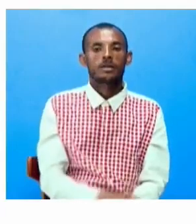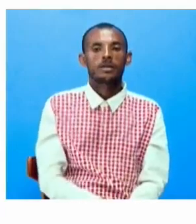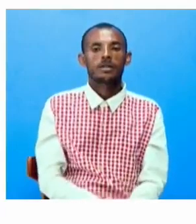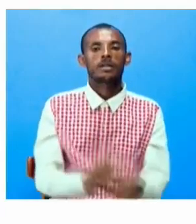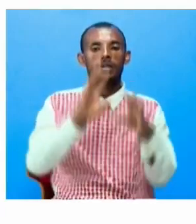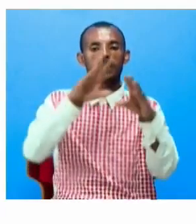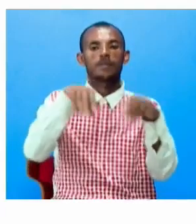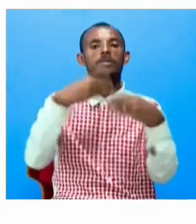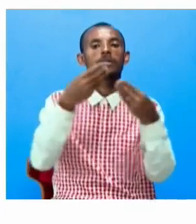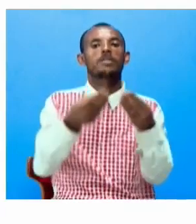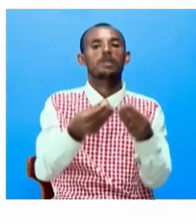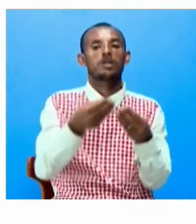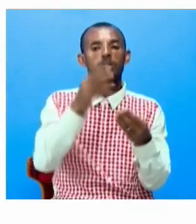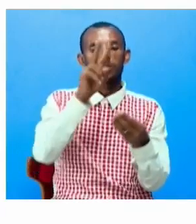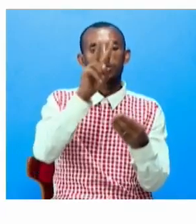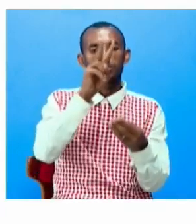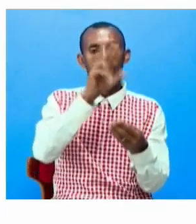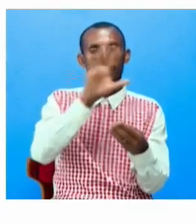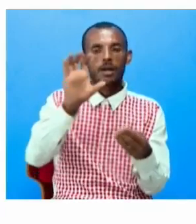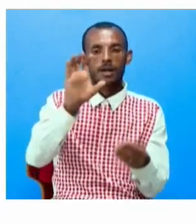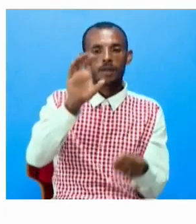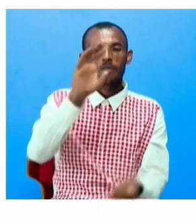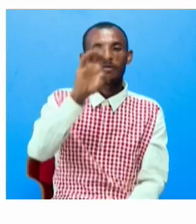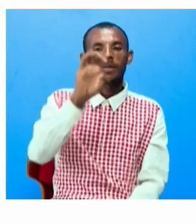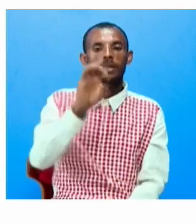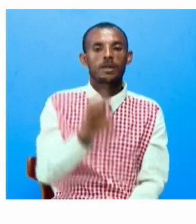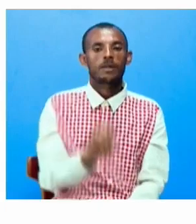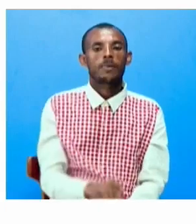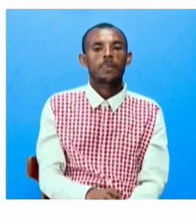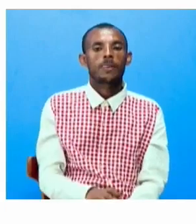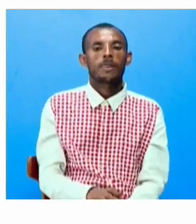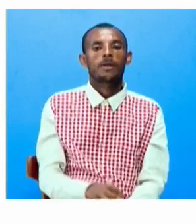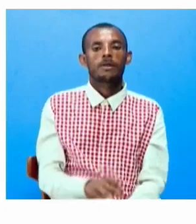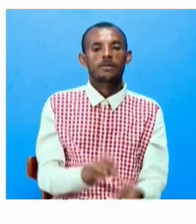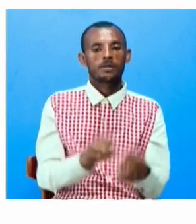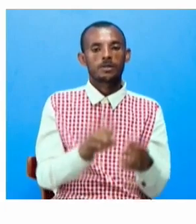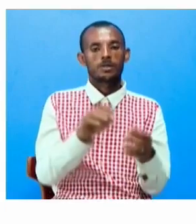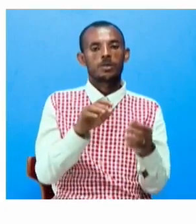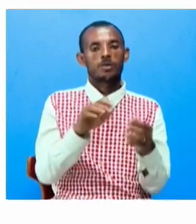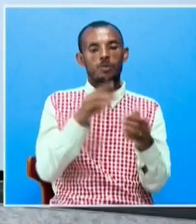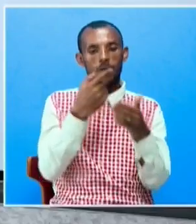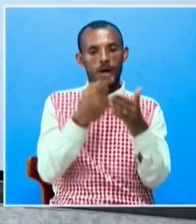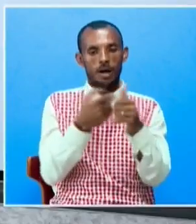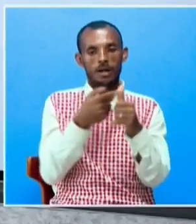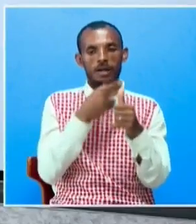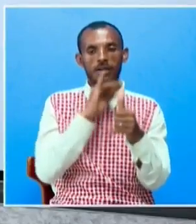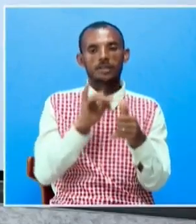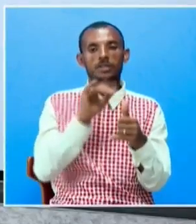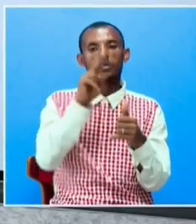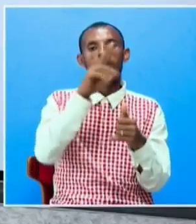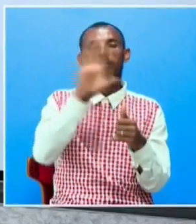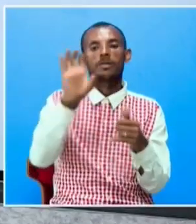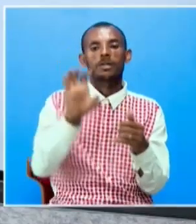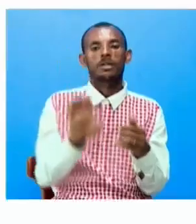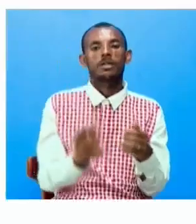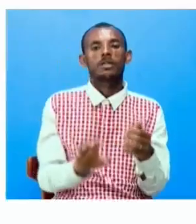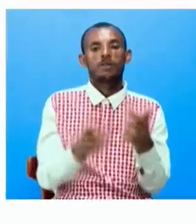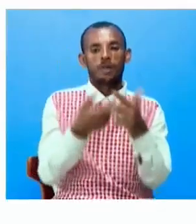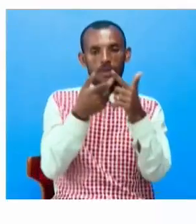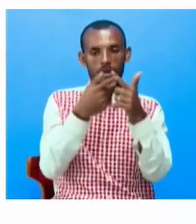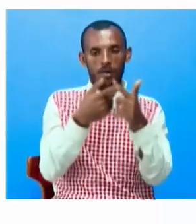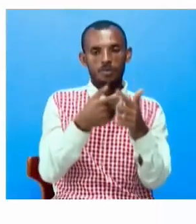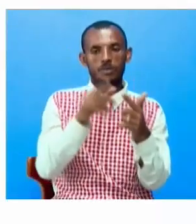gives you 240. So, one part is 240. The other part multiplied